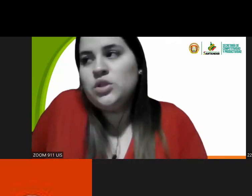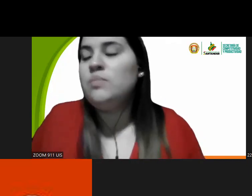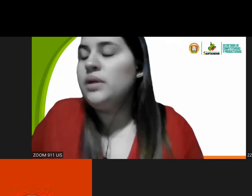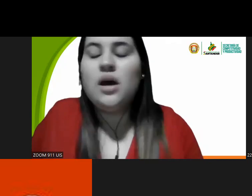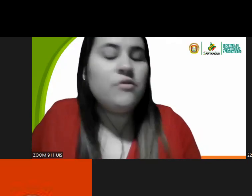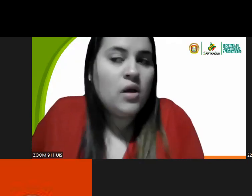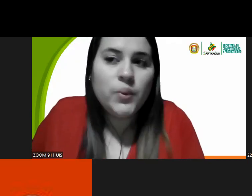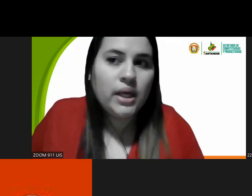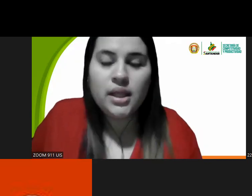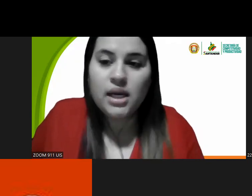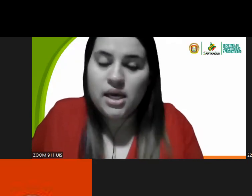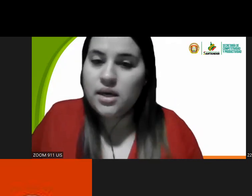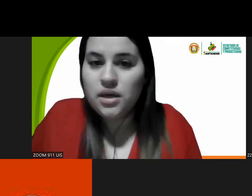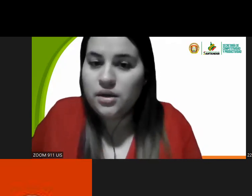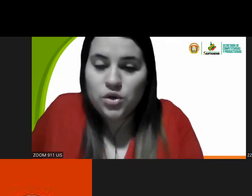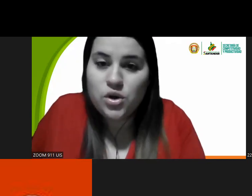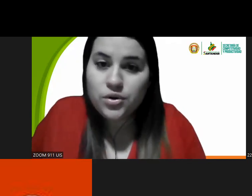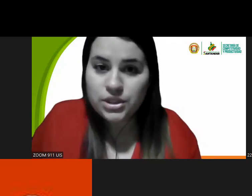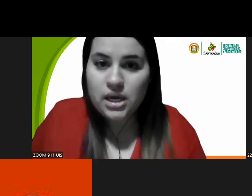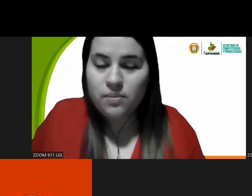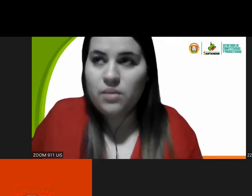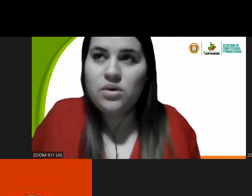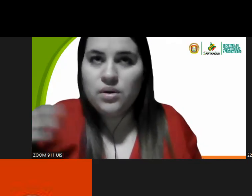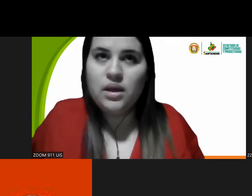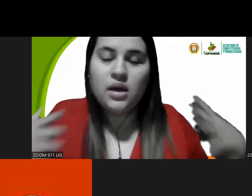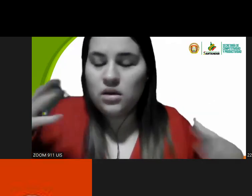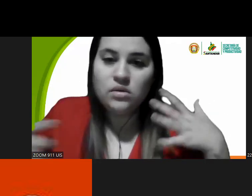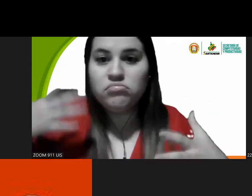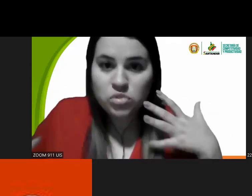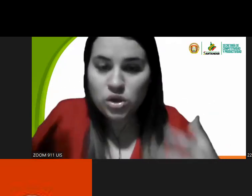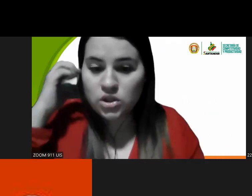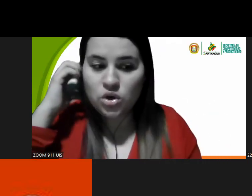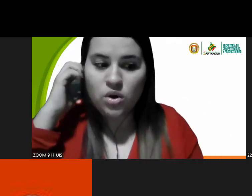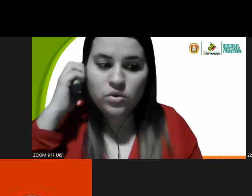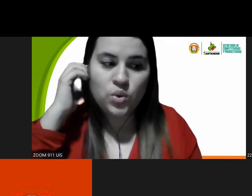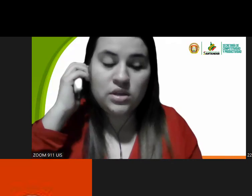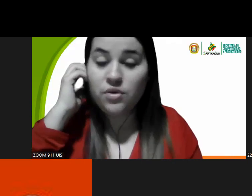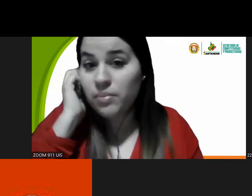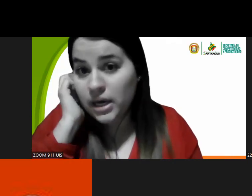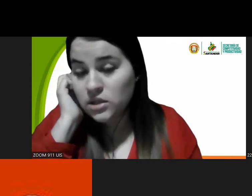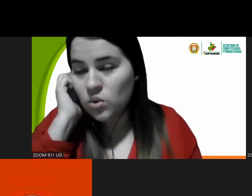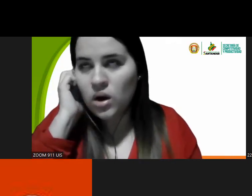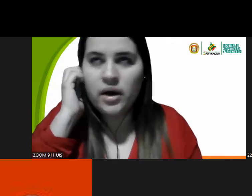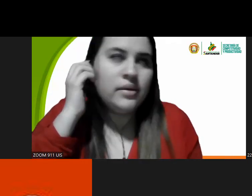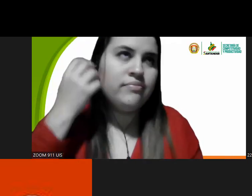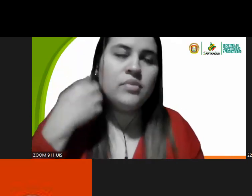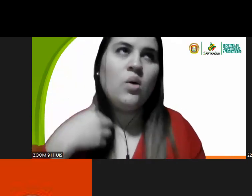and you're just simply not following the idea and you don't understand. Maybe you're like you need to go to a different